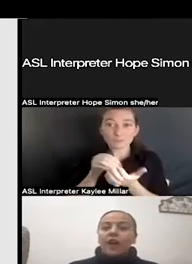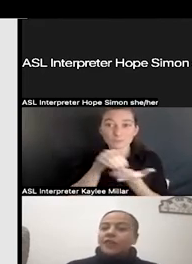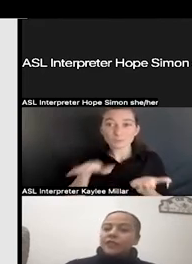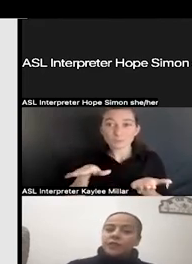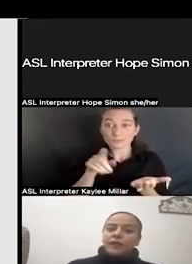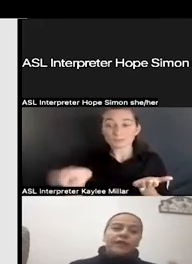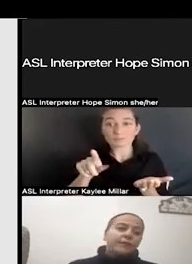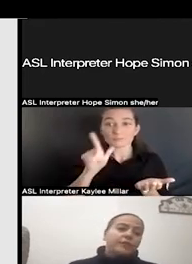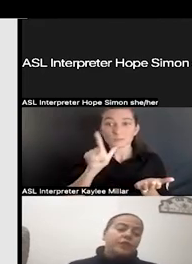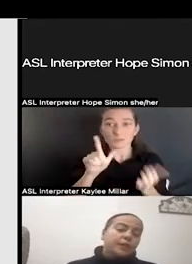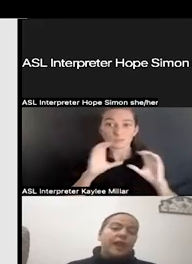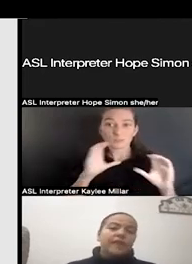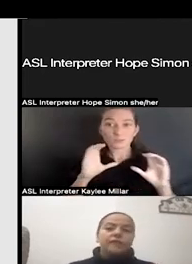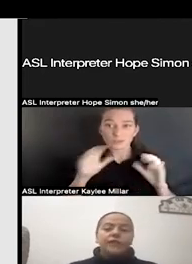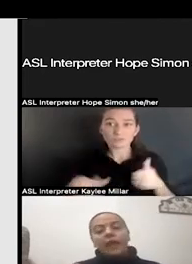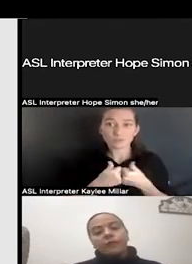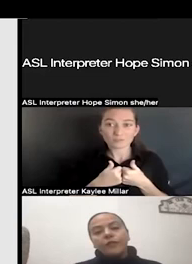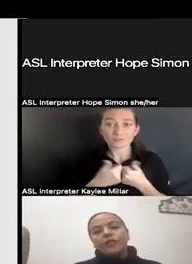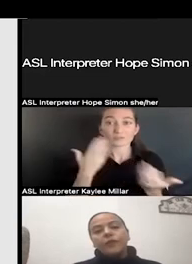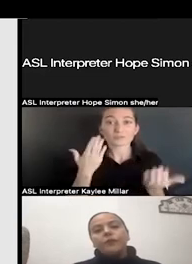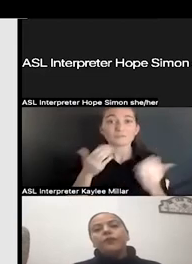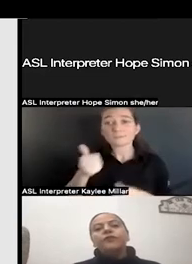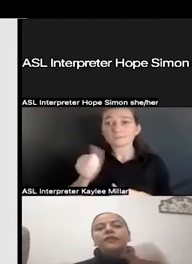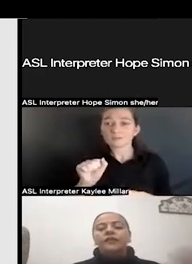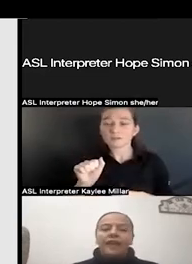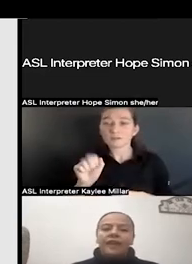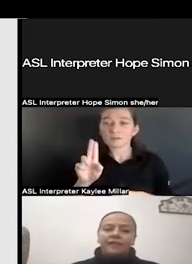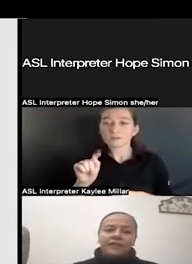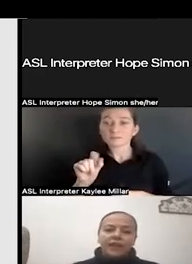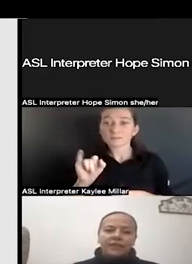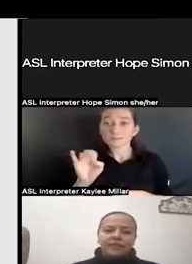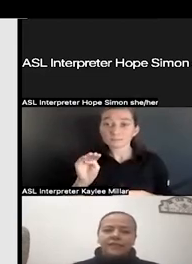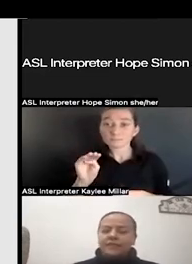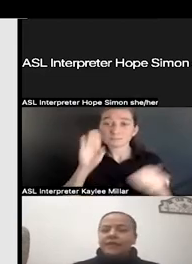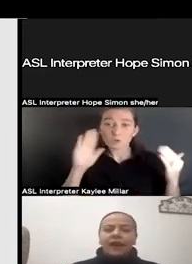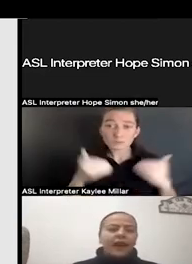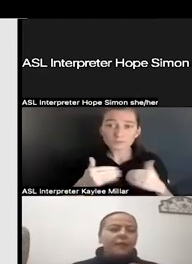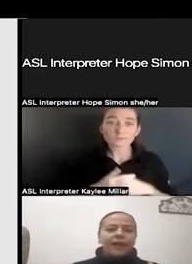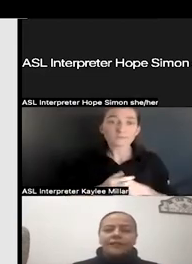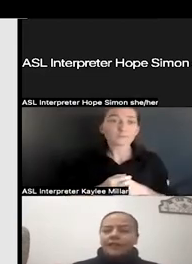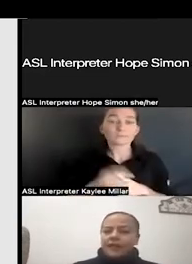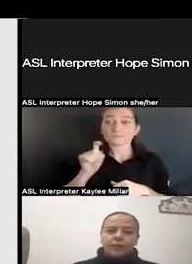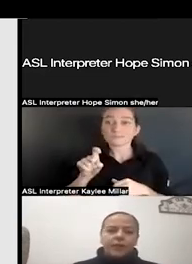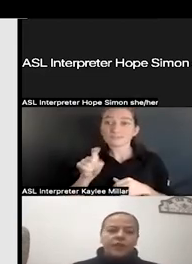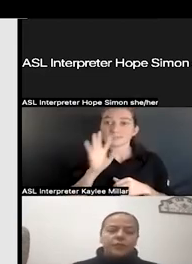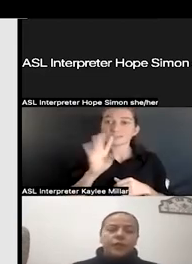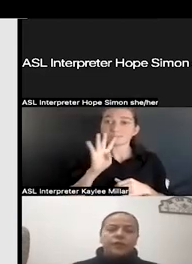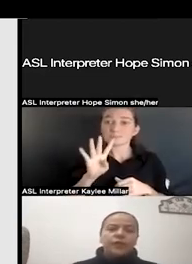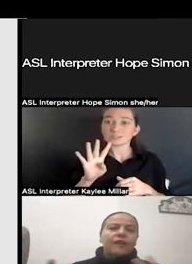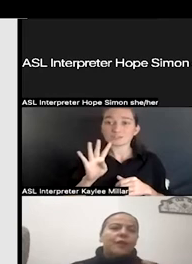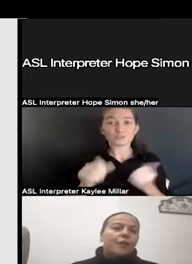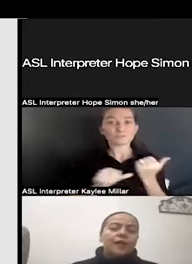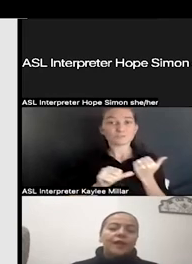have autism that are unable to speak, have unreliable speech, people who need AAC devices, iPads, and other communication